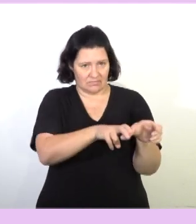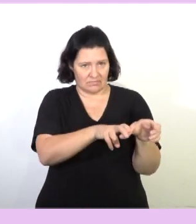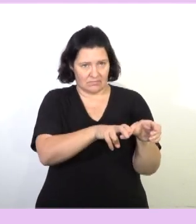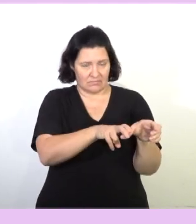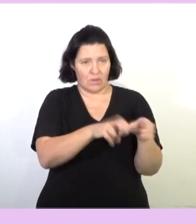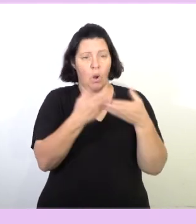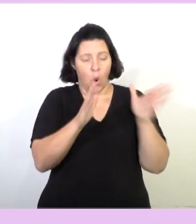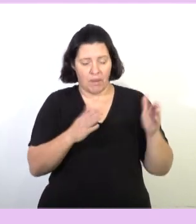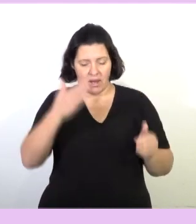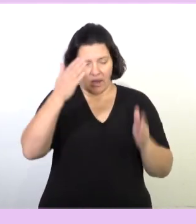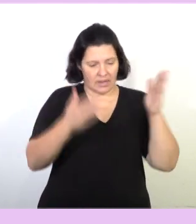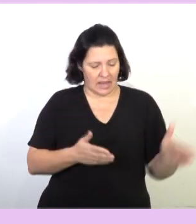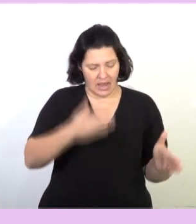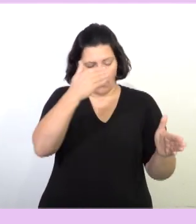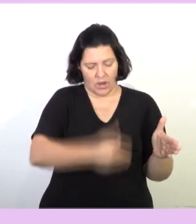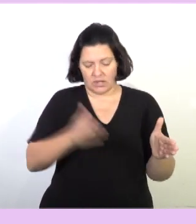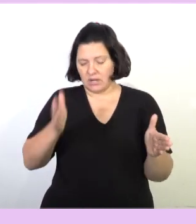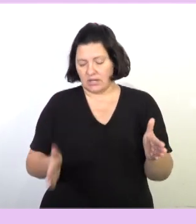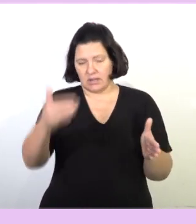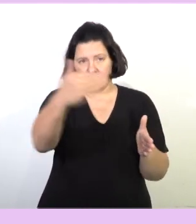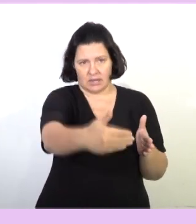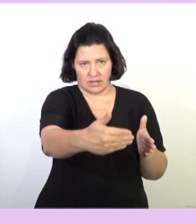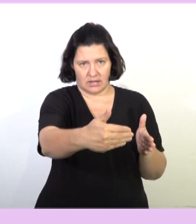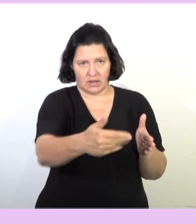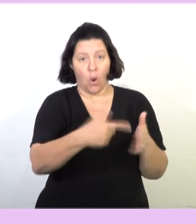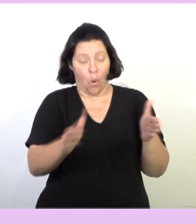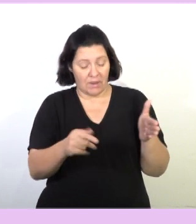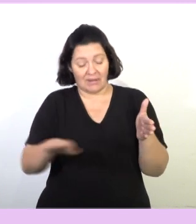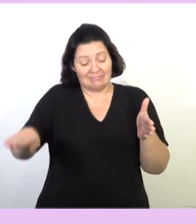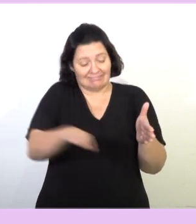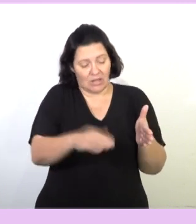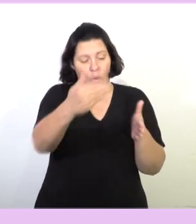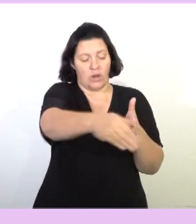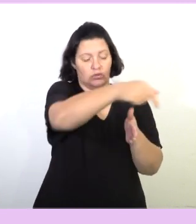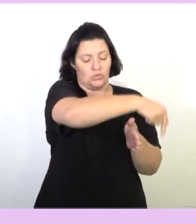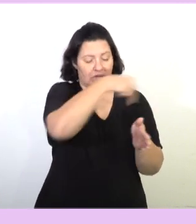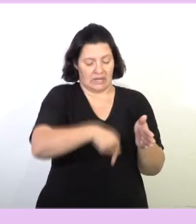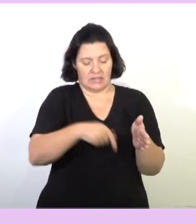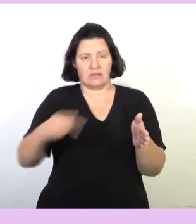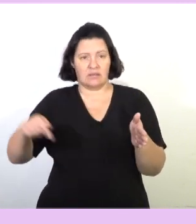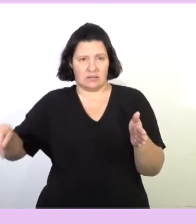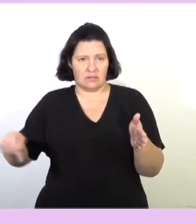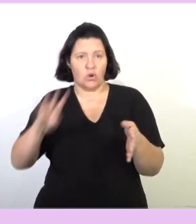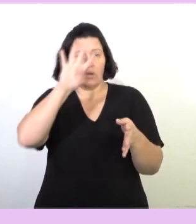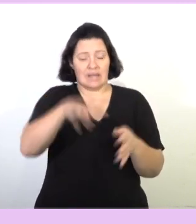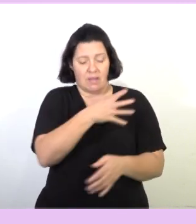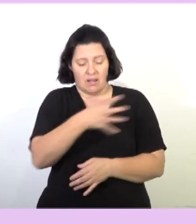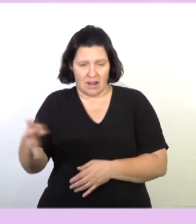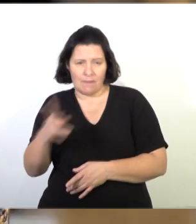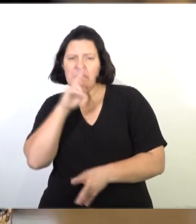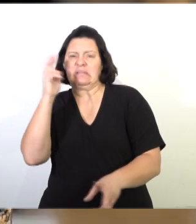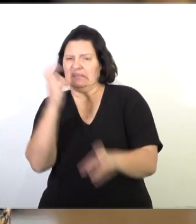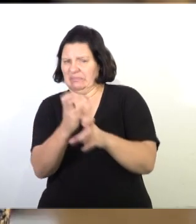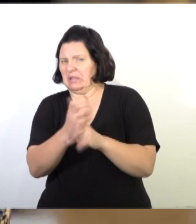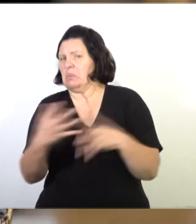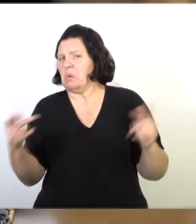on each open side of the table. The information is presented on the table below. While this one might